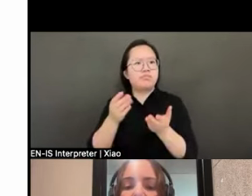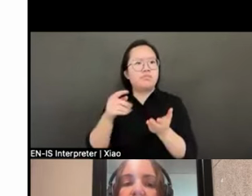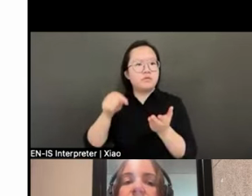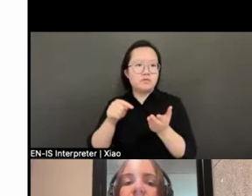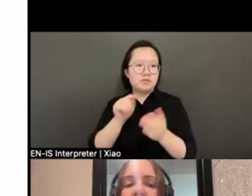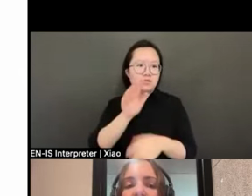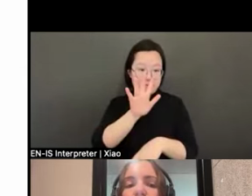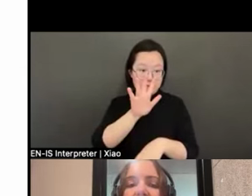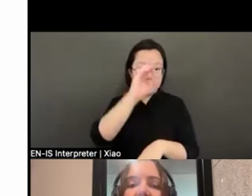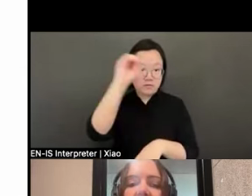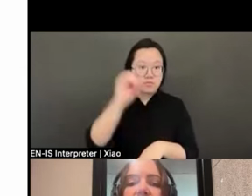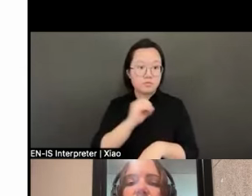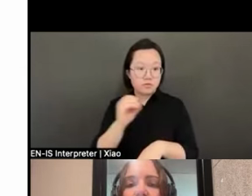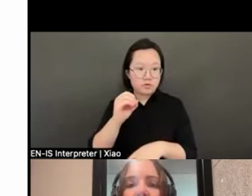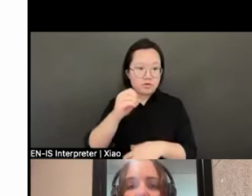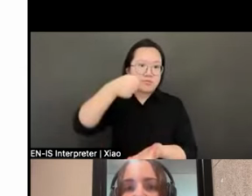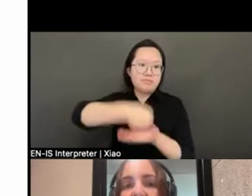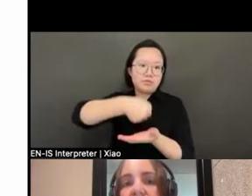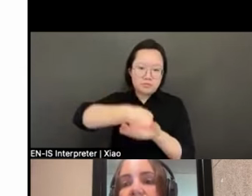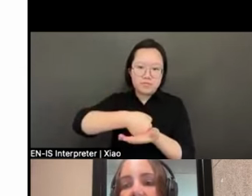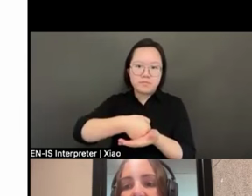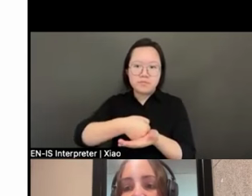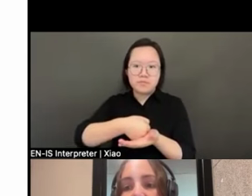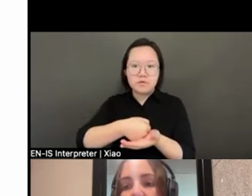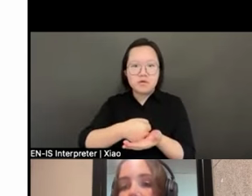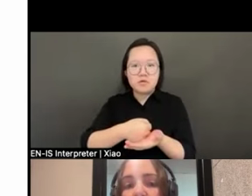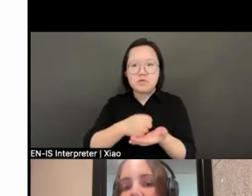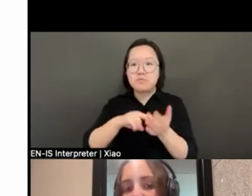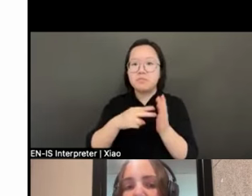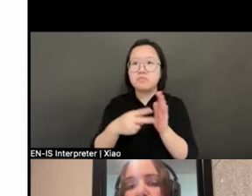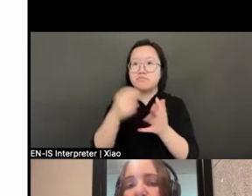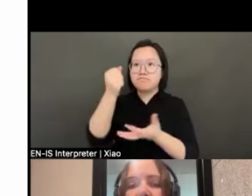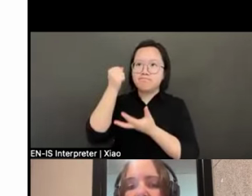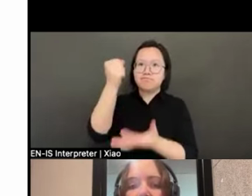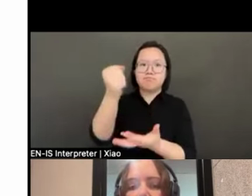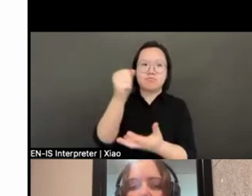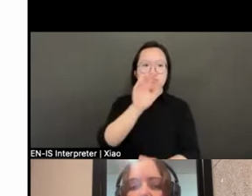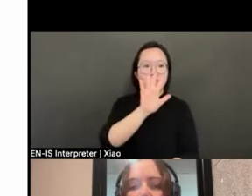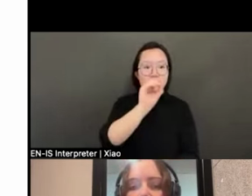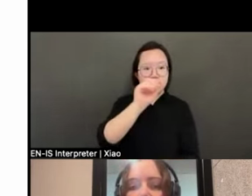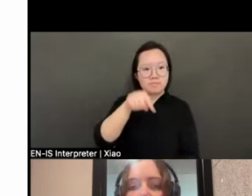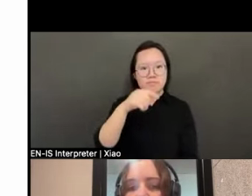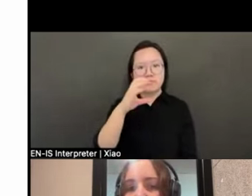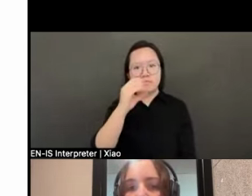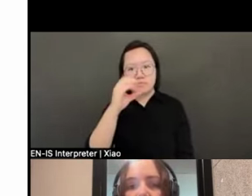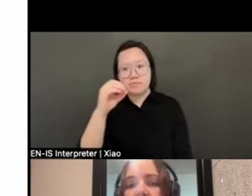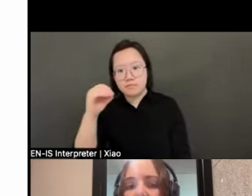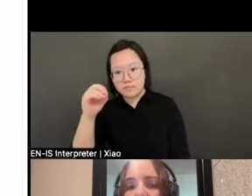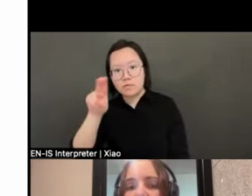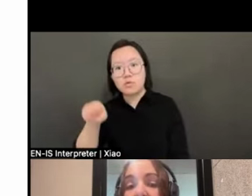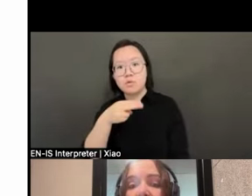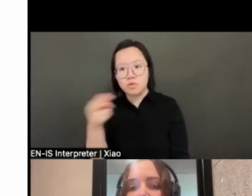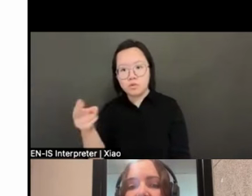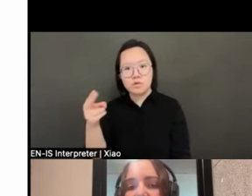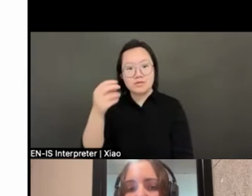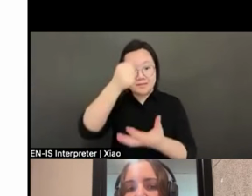50,000 euros need to be dedicated to some trainings that, or another way to do,